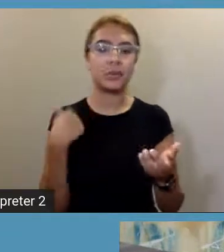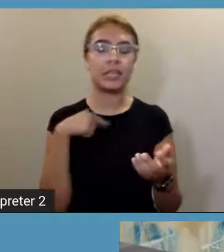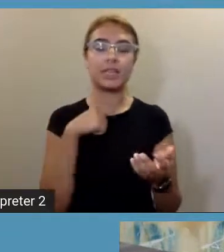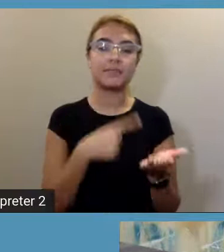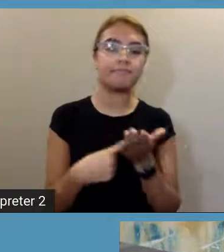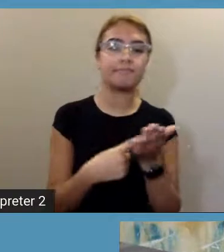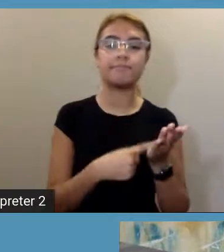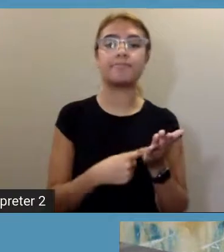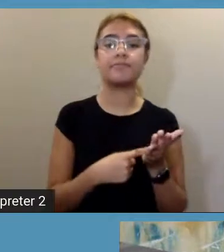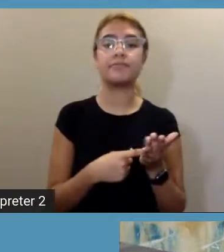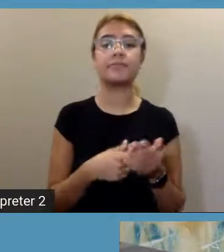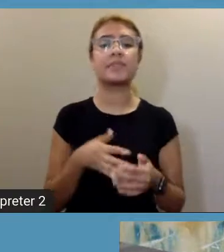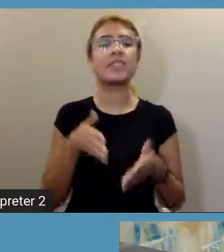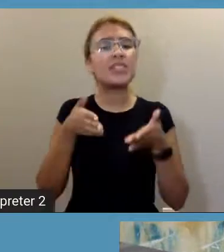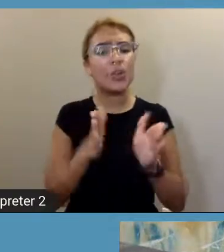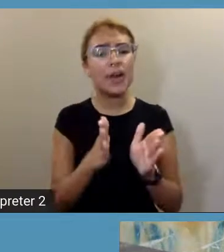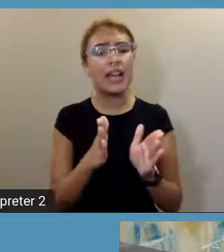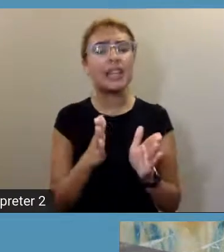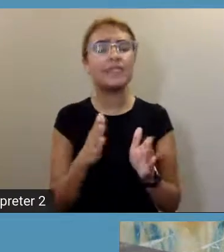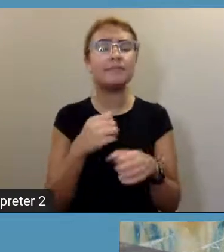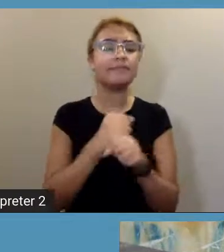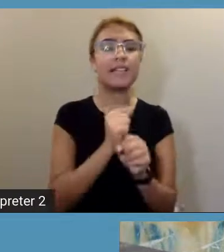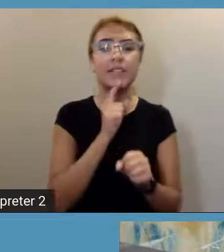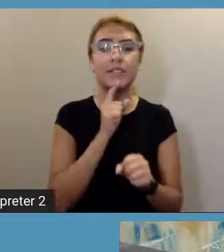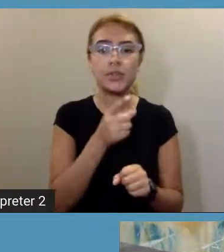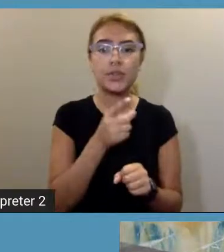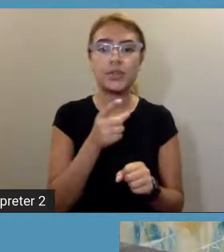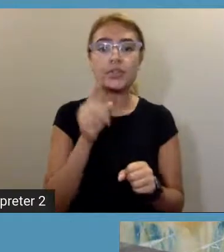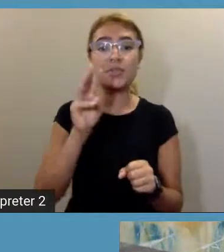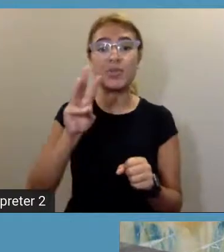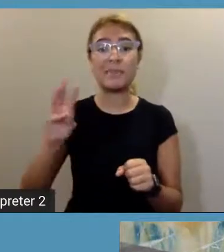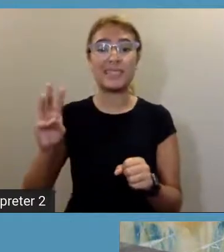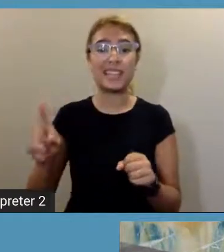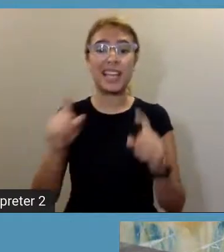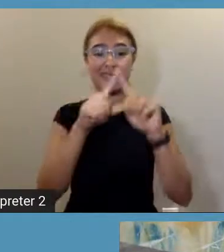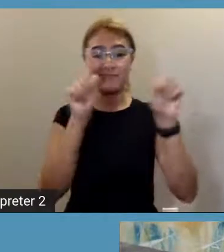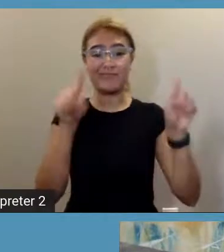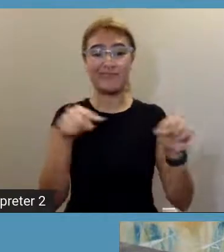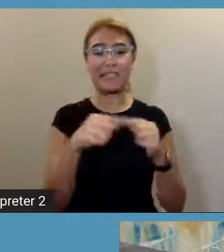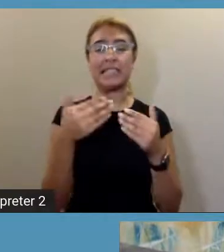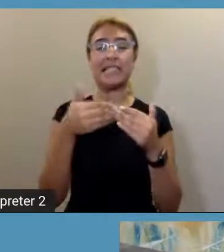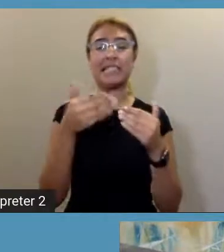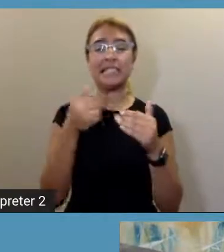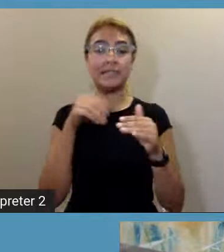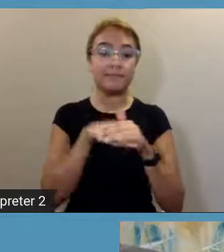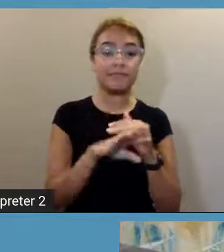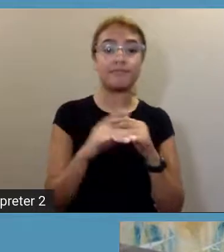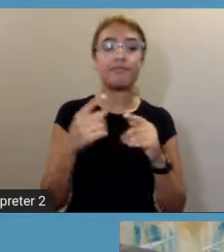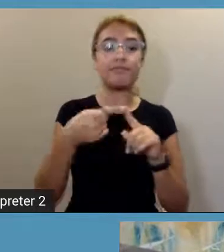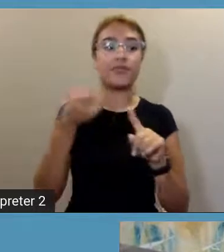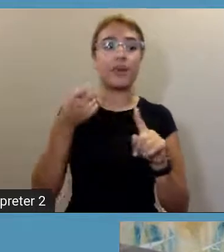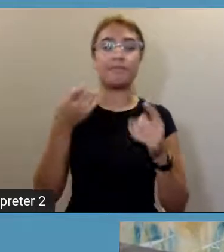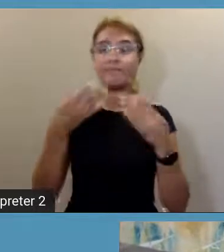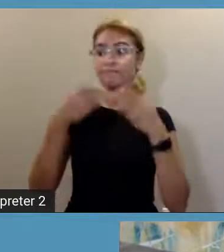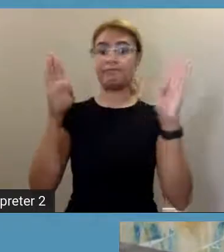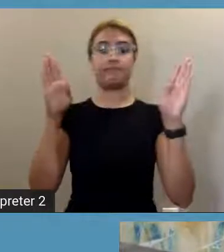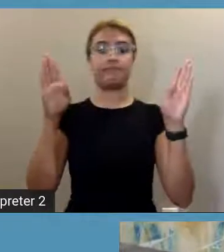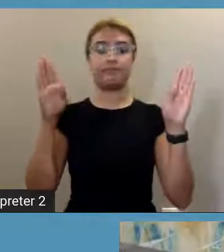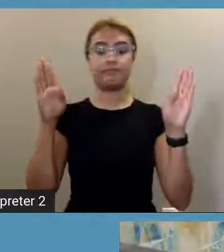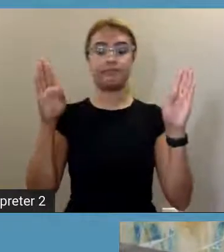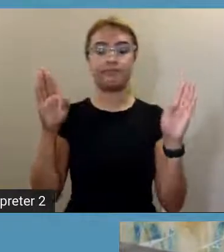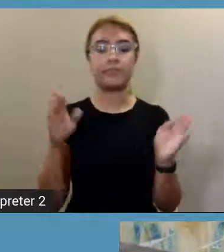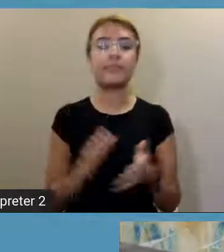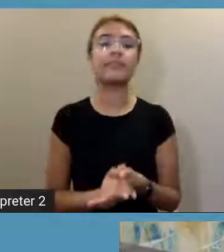Is there a way to ensure your website and virtual exhibit are easily found by the public? Again, I Okay. reloaded, right? So